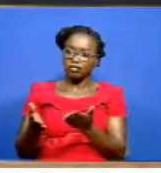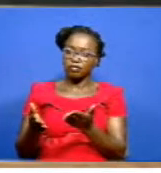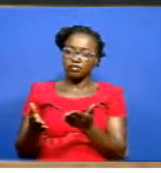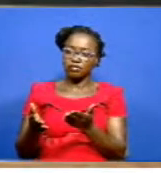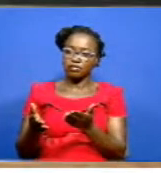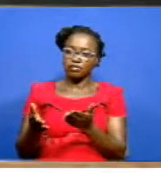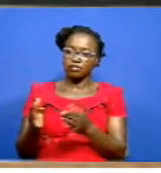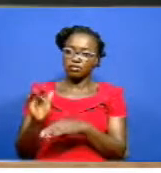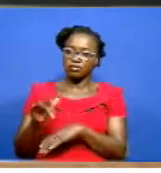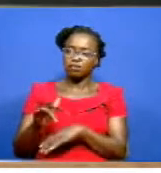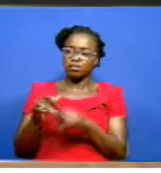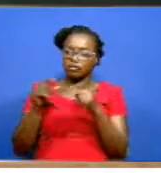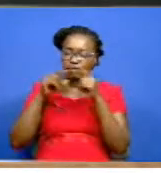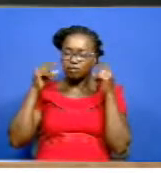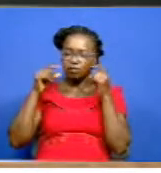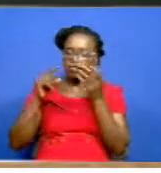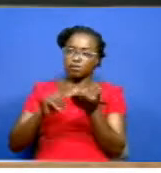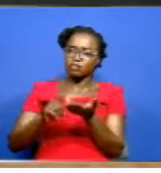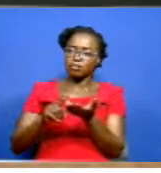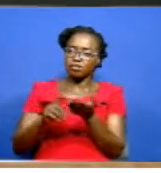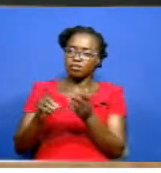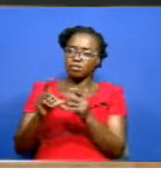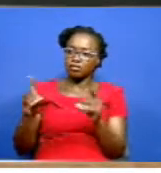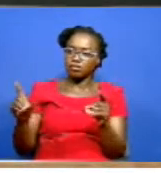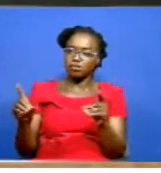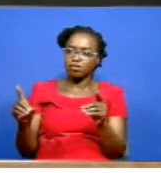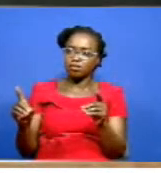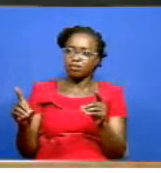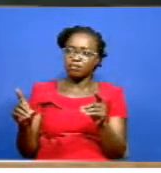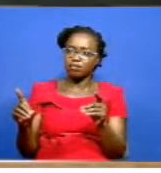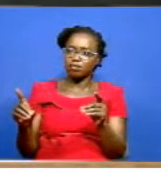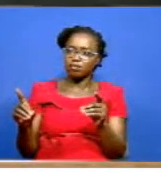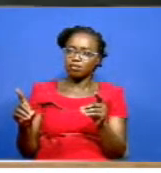the masking, the sanitizing, the social distancing.